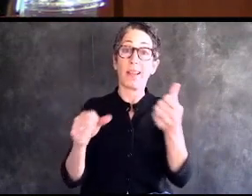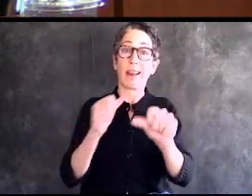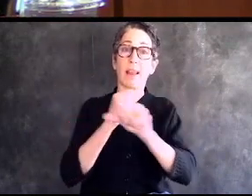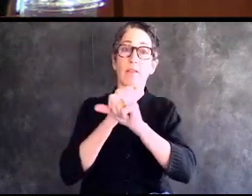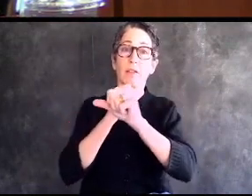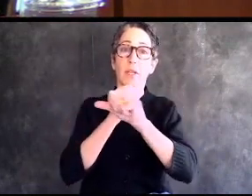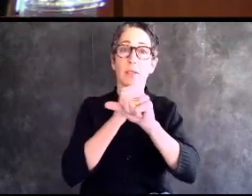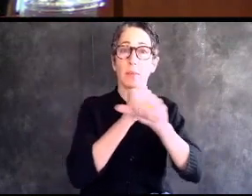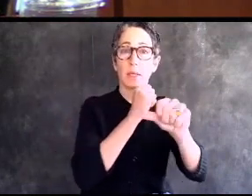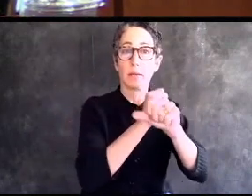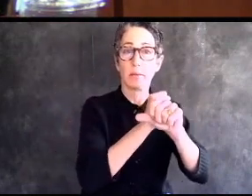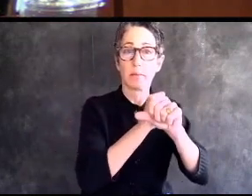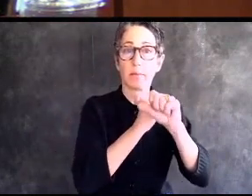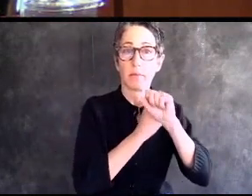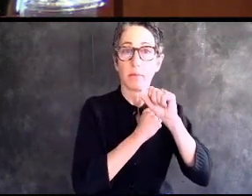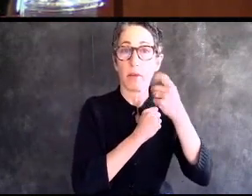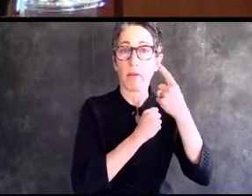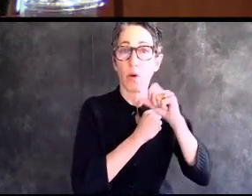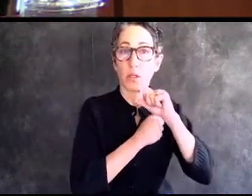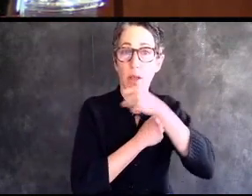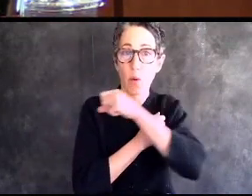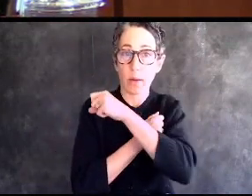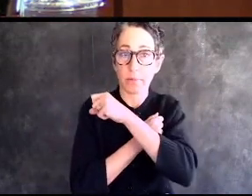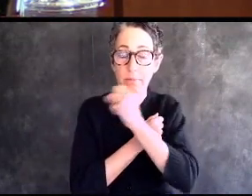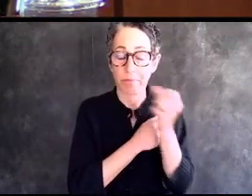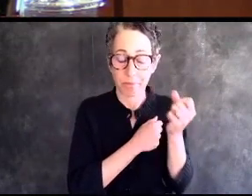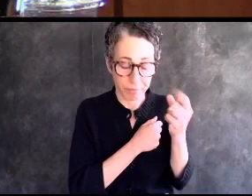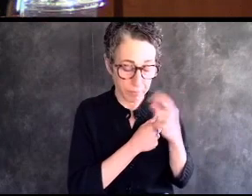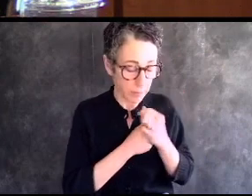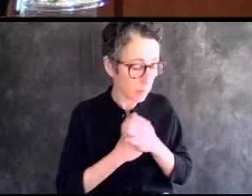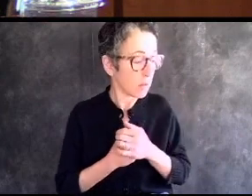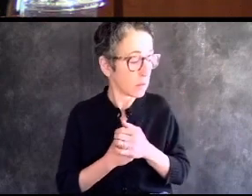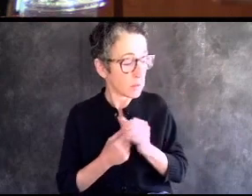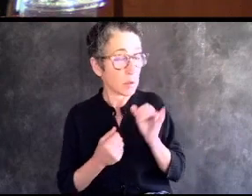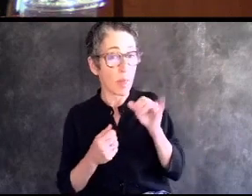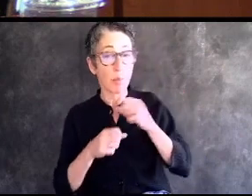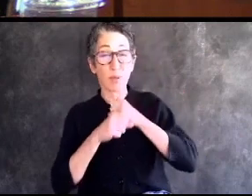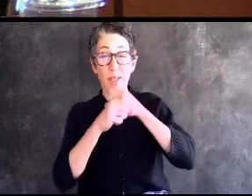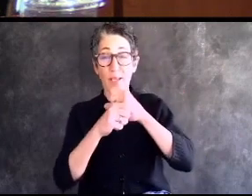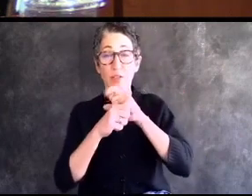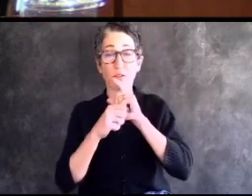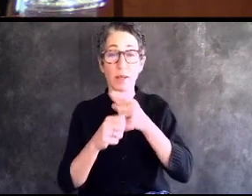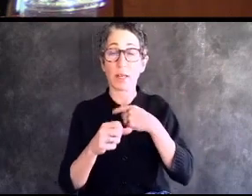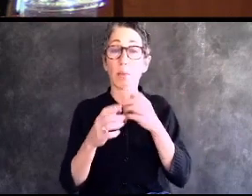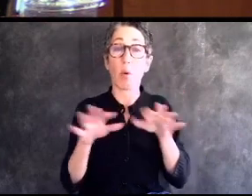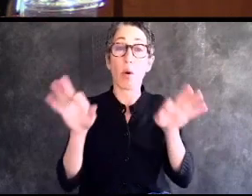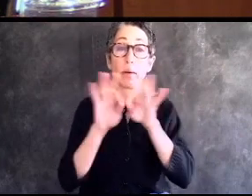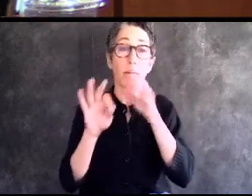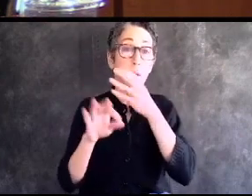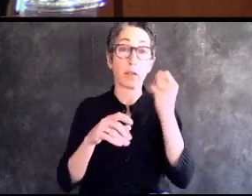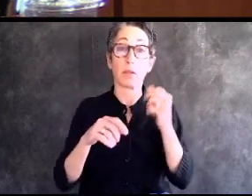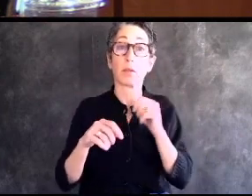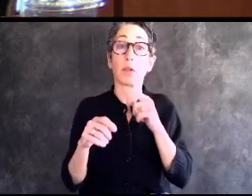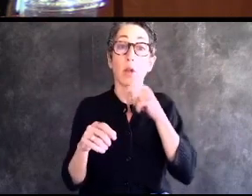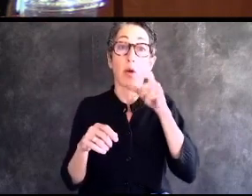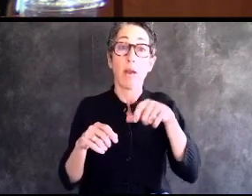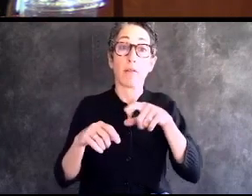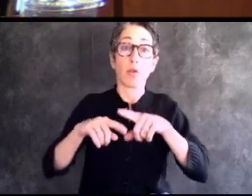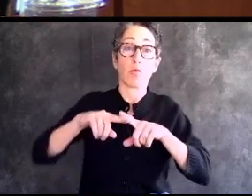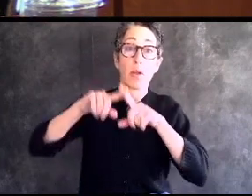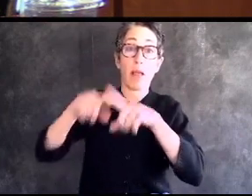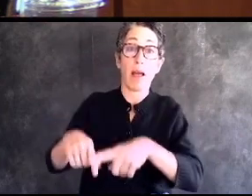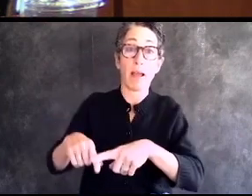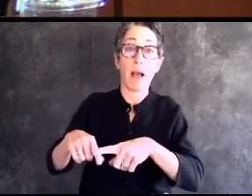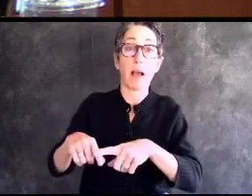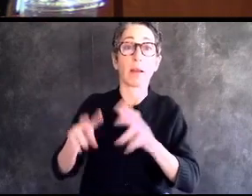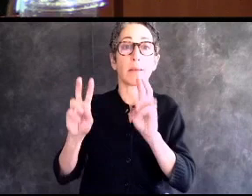And so that basically solves the problem of content detection because you don't have to rely on that or watermarking anymore. You can just go back to the